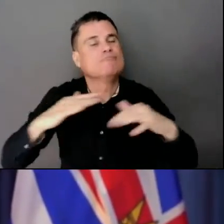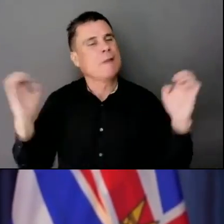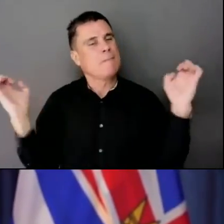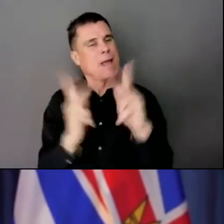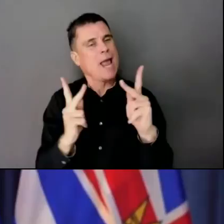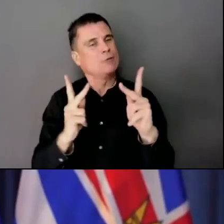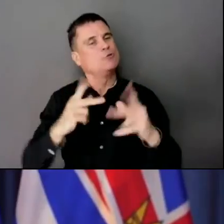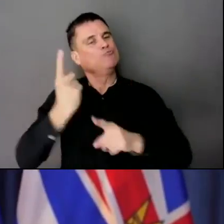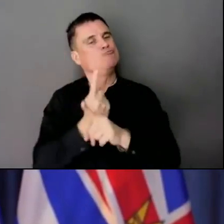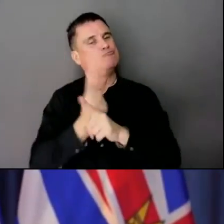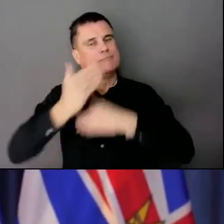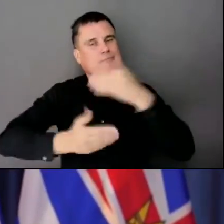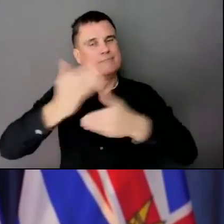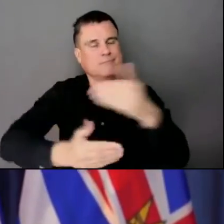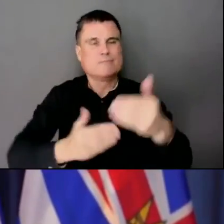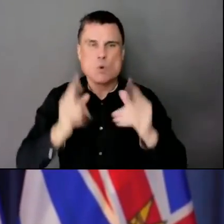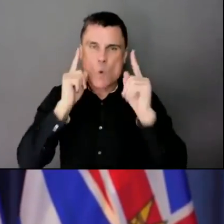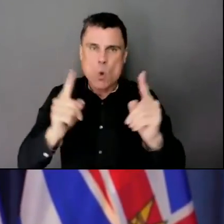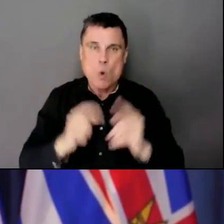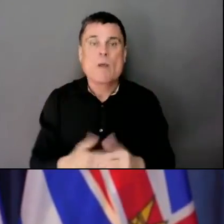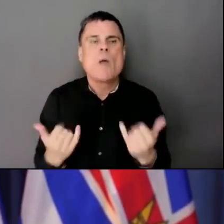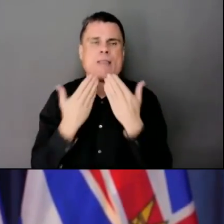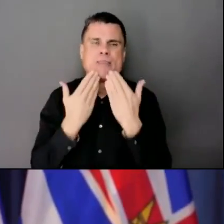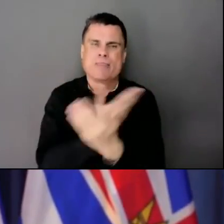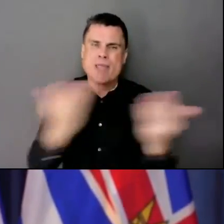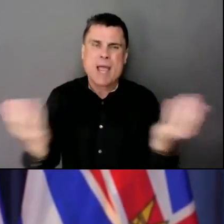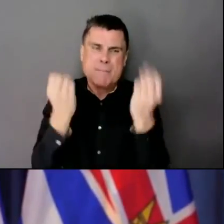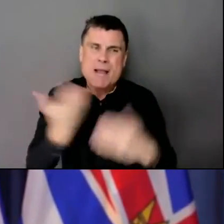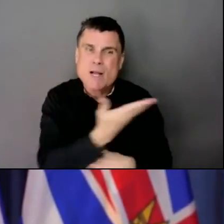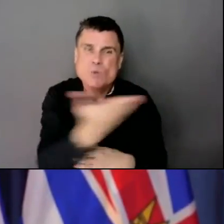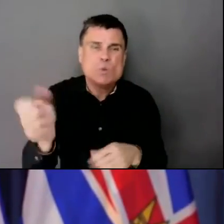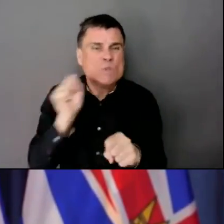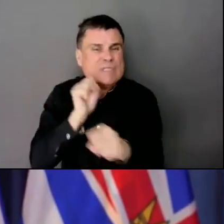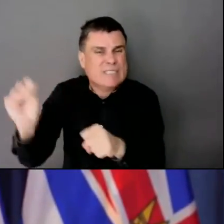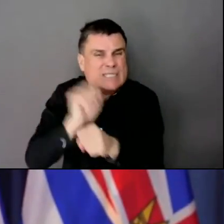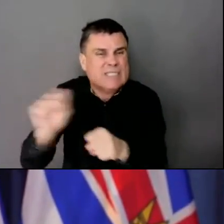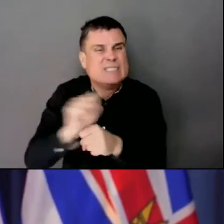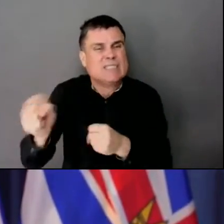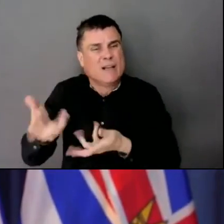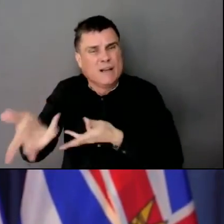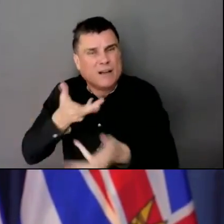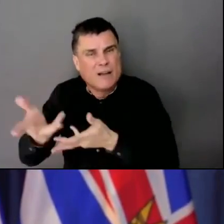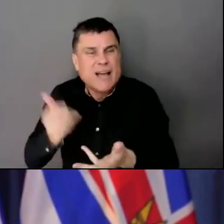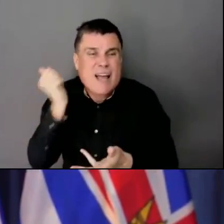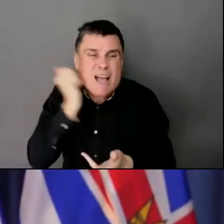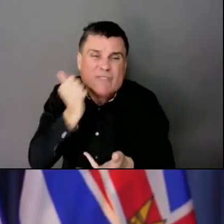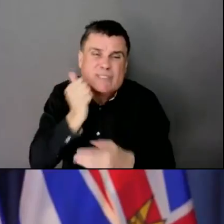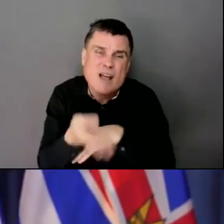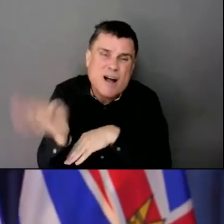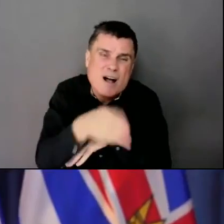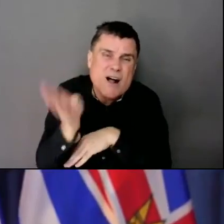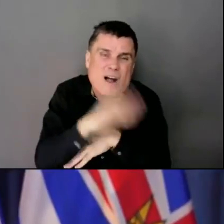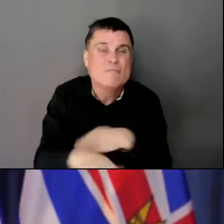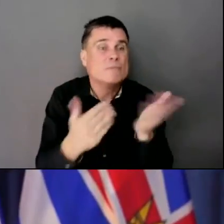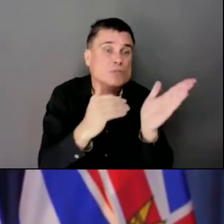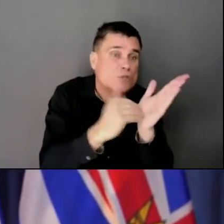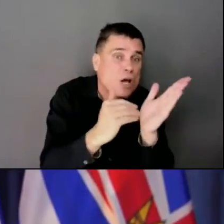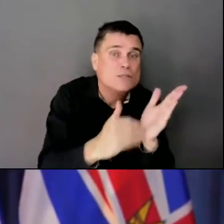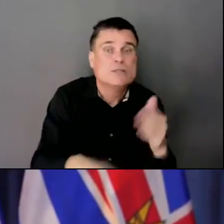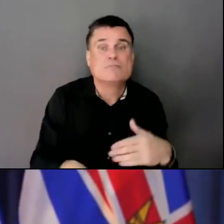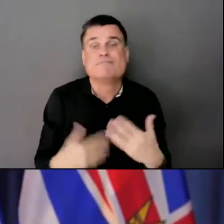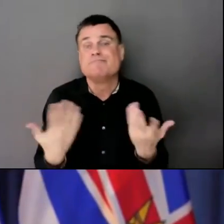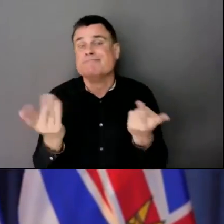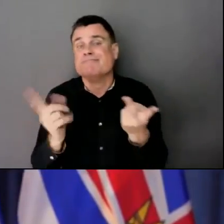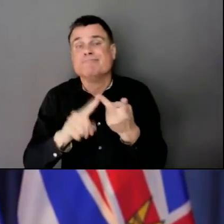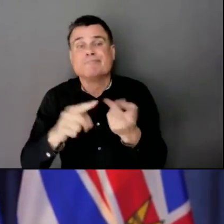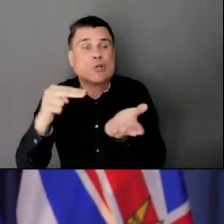of frontline workers, whether they be in our healthcare sector, whether they be in on supply chains and logistics to get food to our tables and to protect